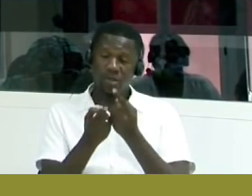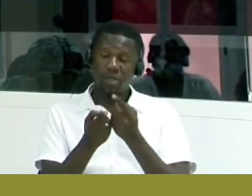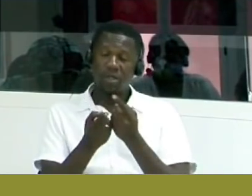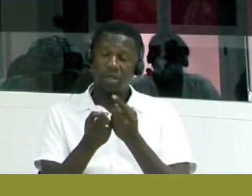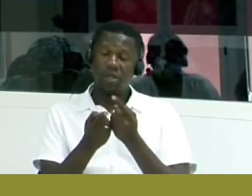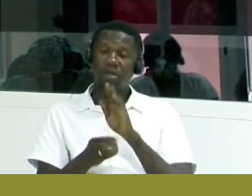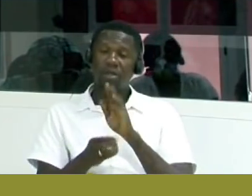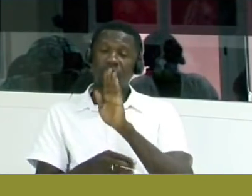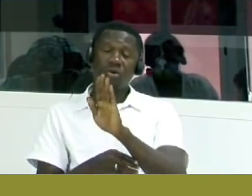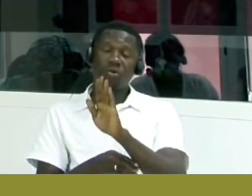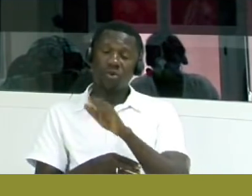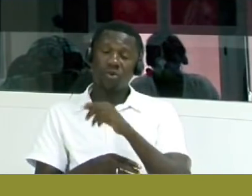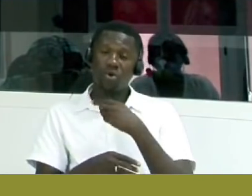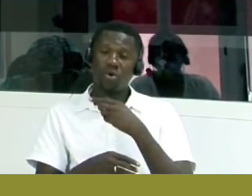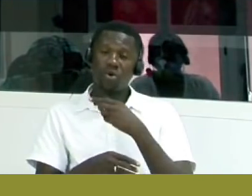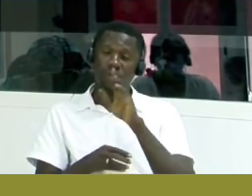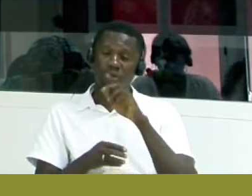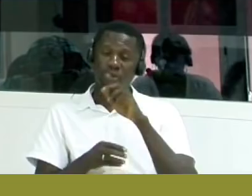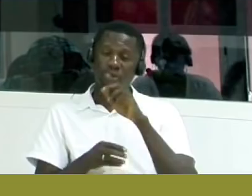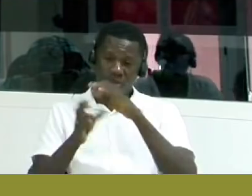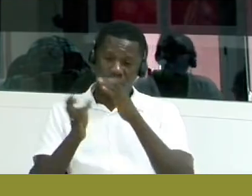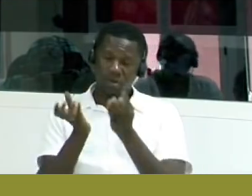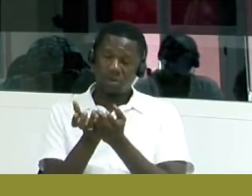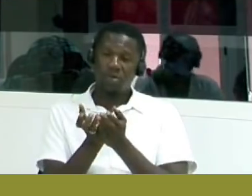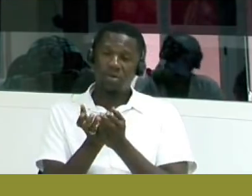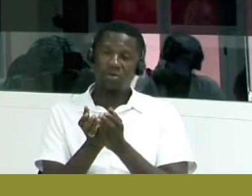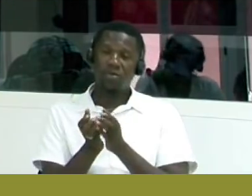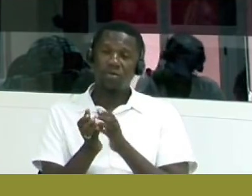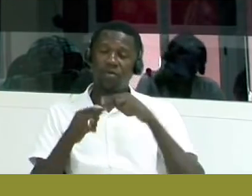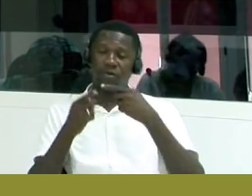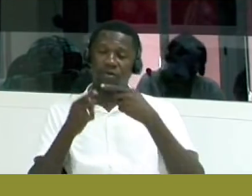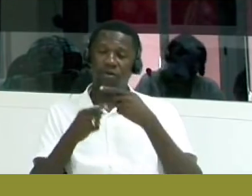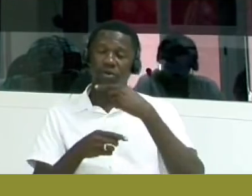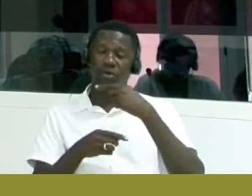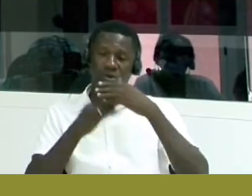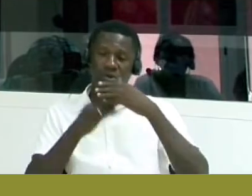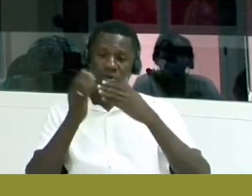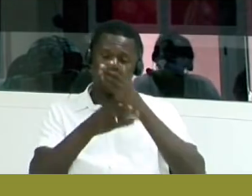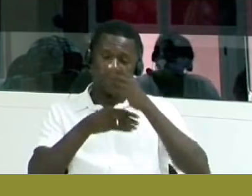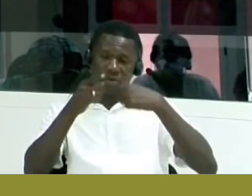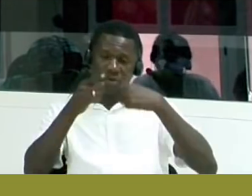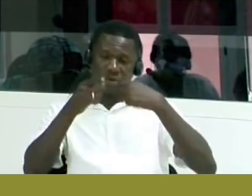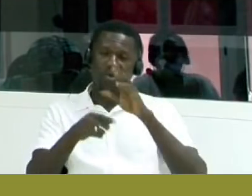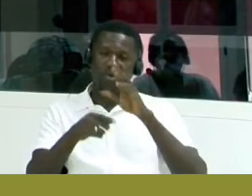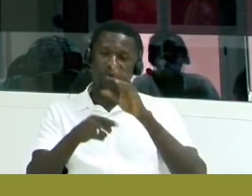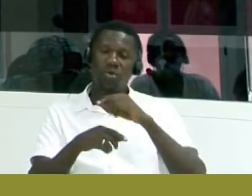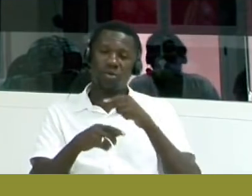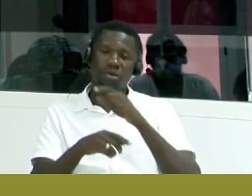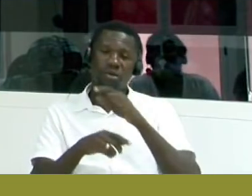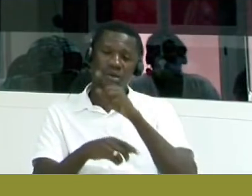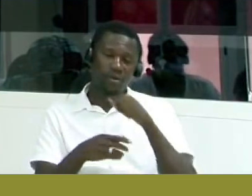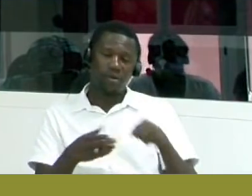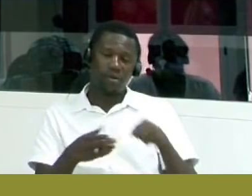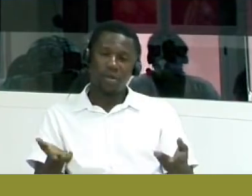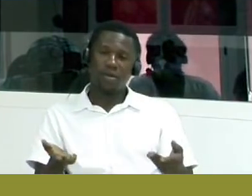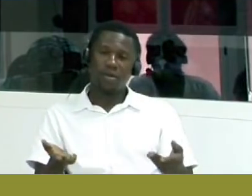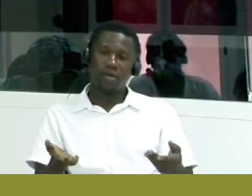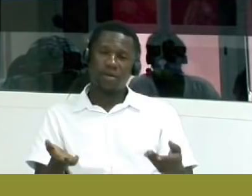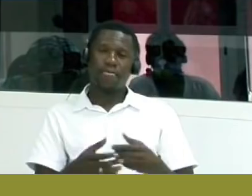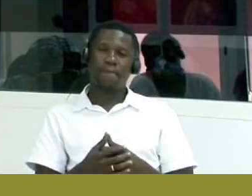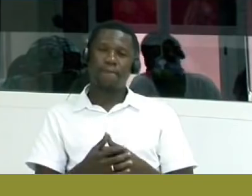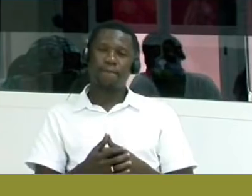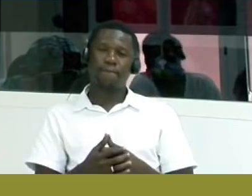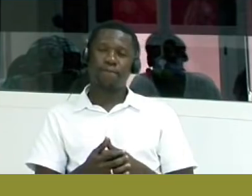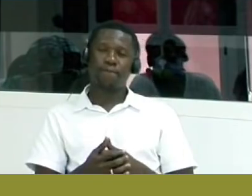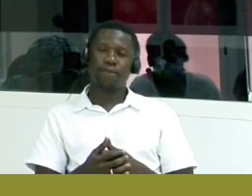from continuing with their illegal conduct? Under normal circumstances, I would have. So you're suggesting,